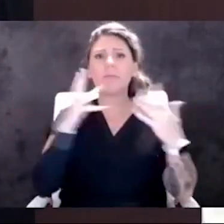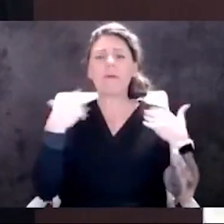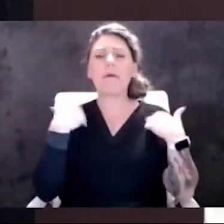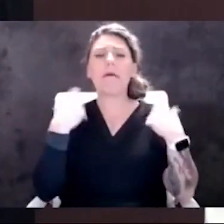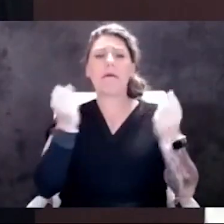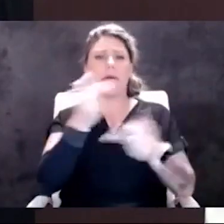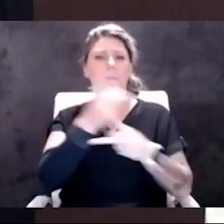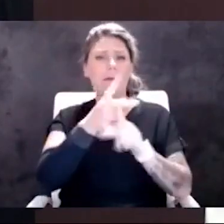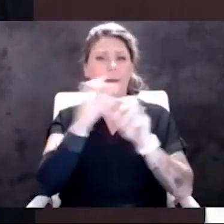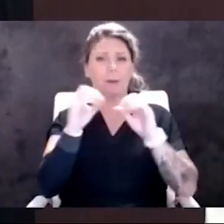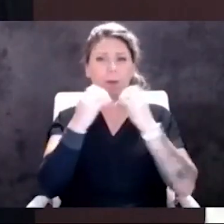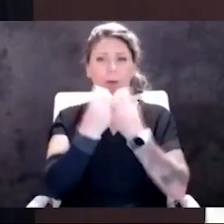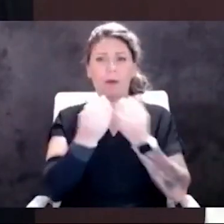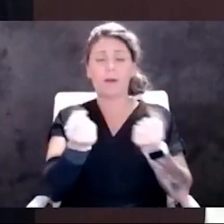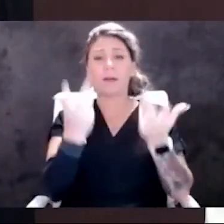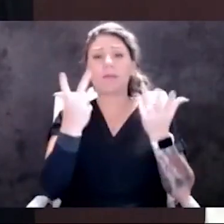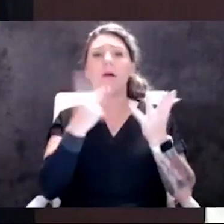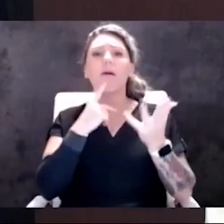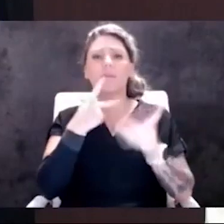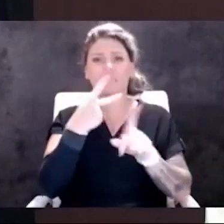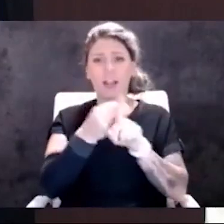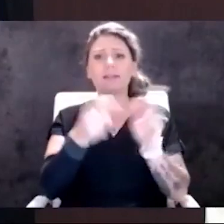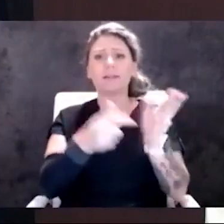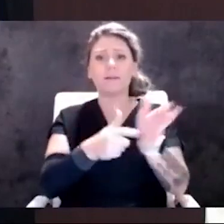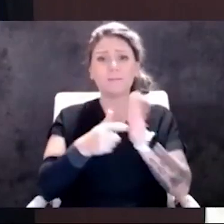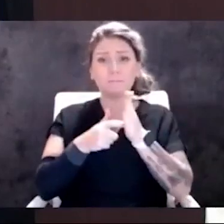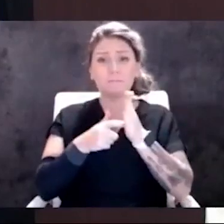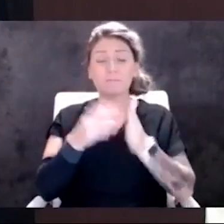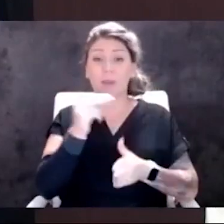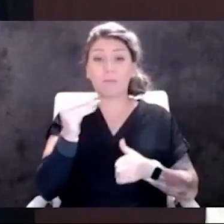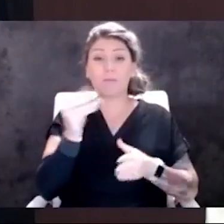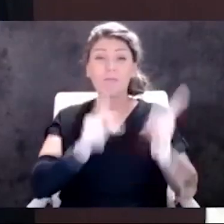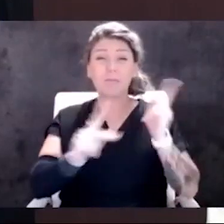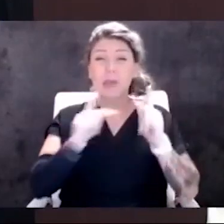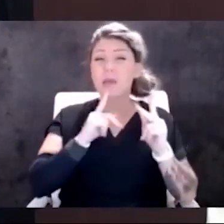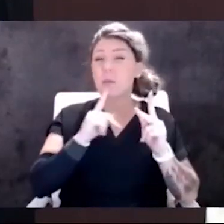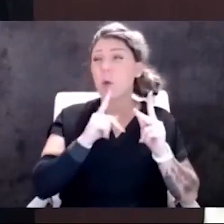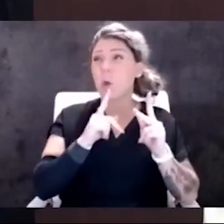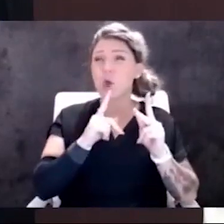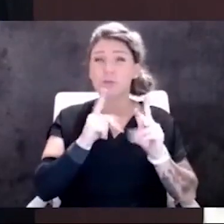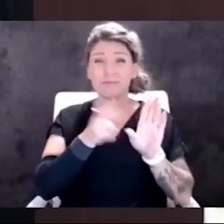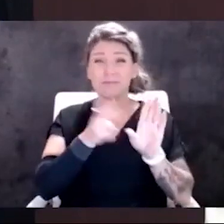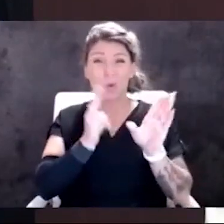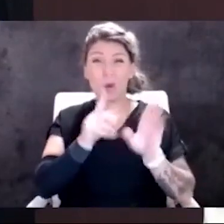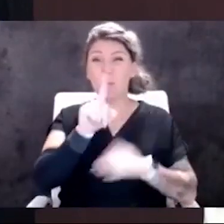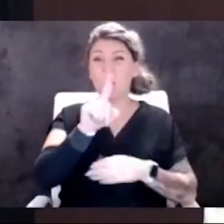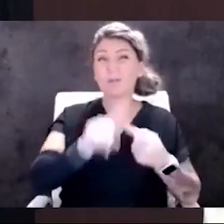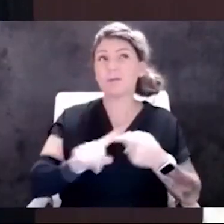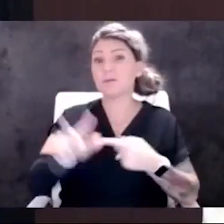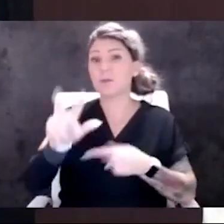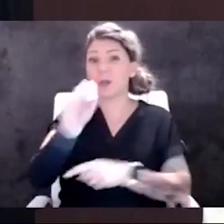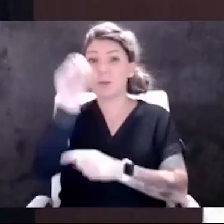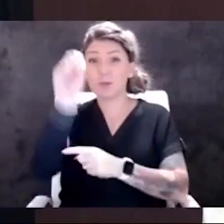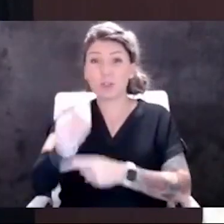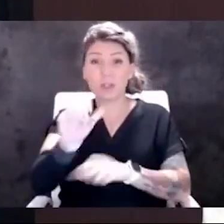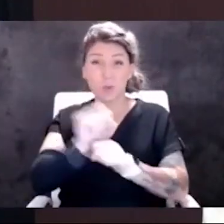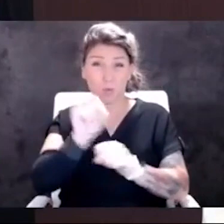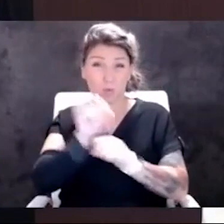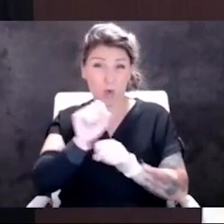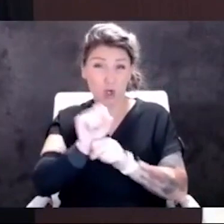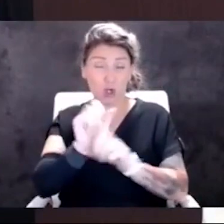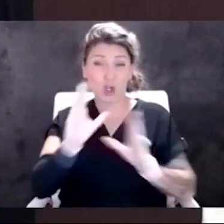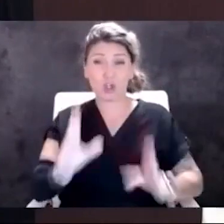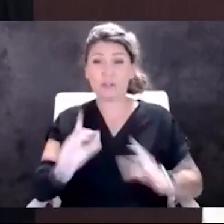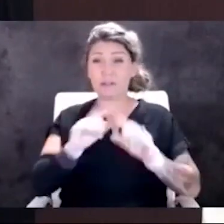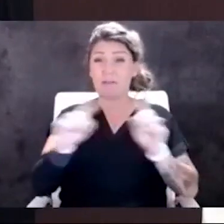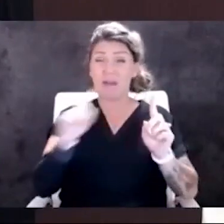a lot of vaccine mandates that people are losing about 1 to 3% of their workforce. You say, well, that's a small number. It may be a small number, but man,